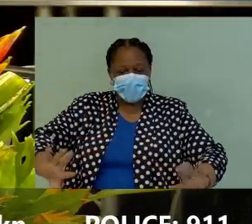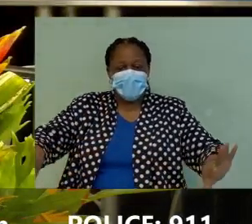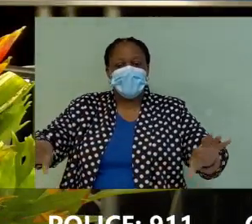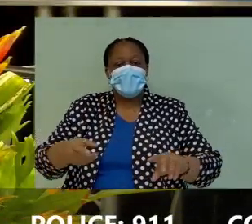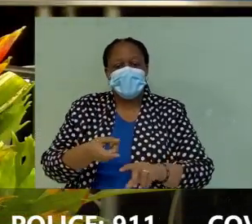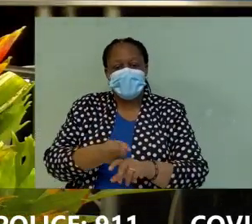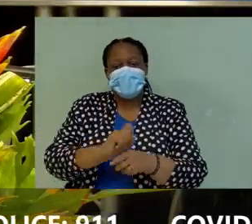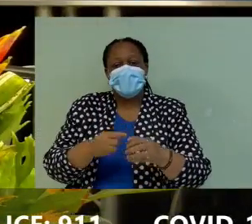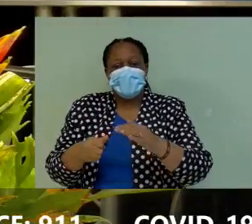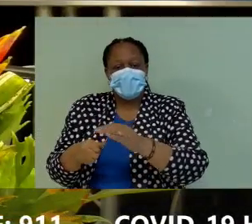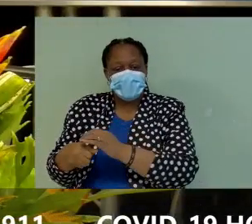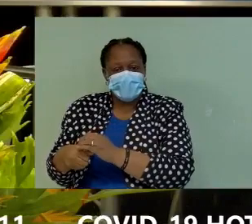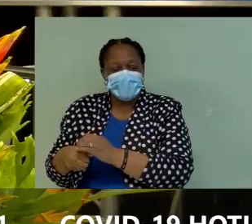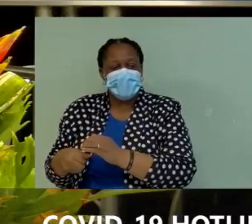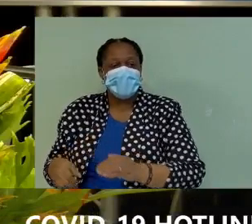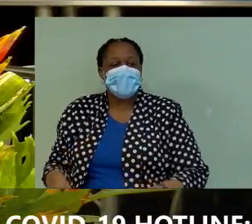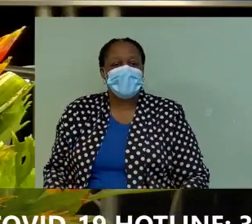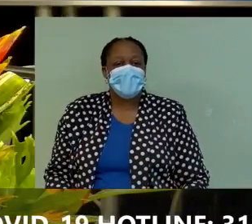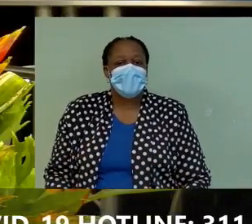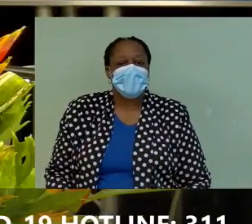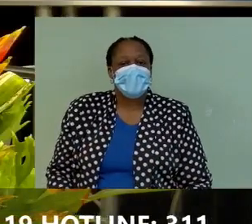from quarantine.